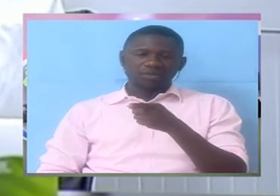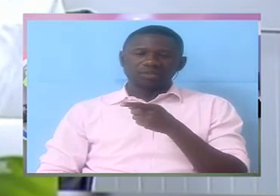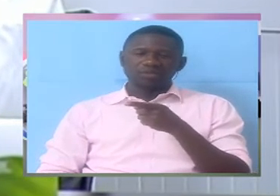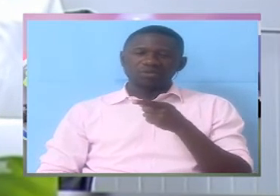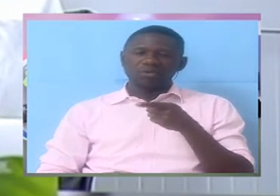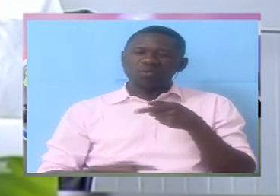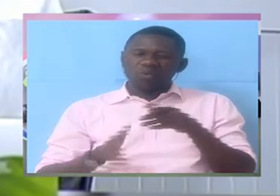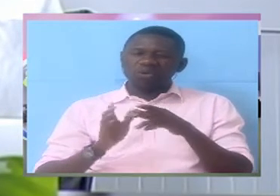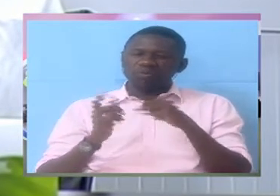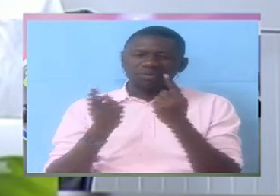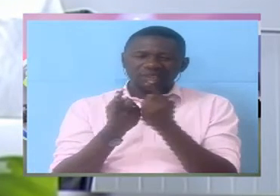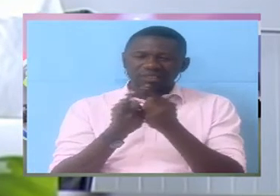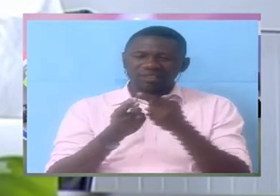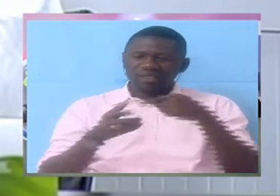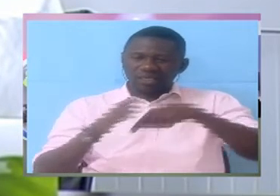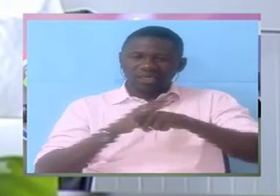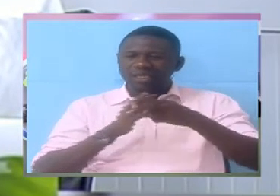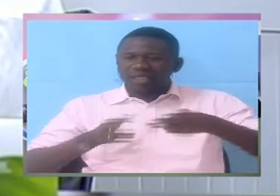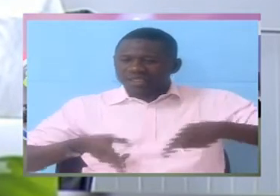it.